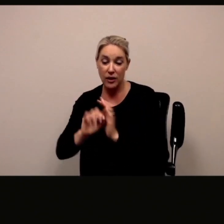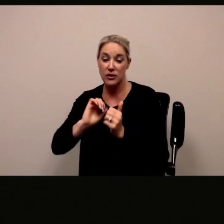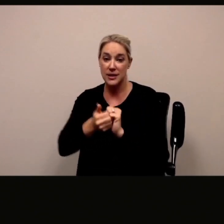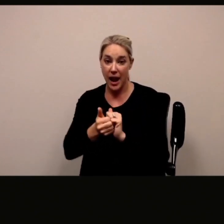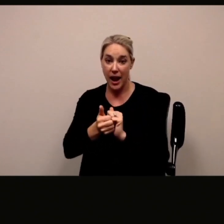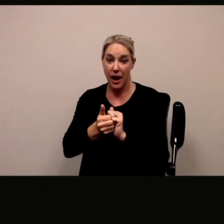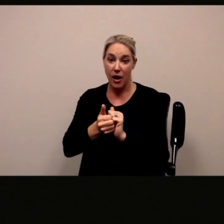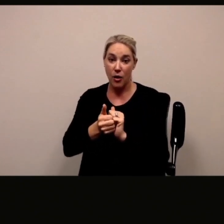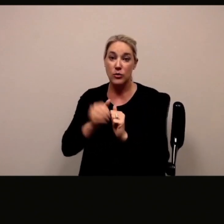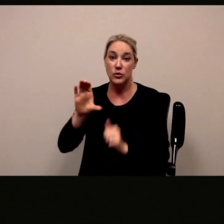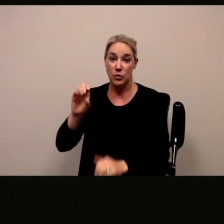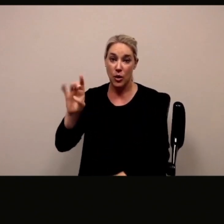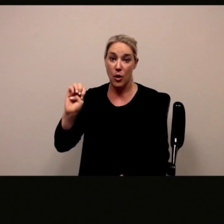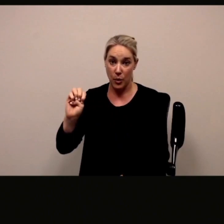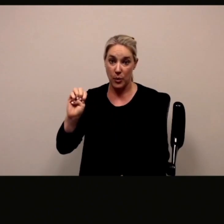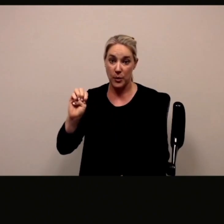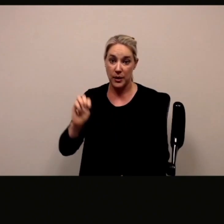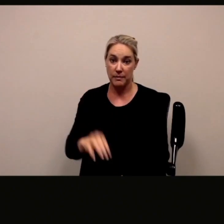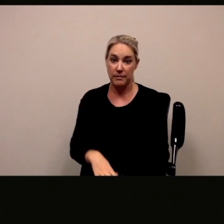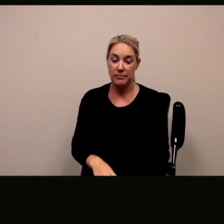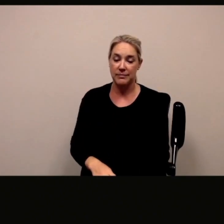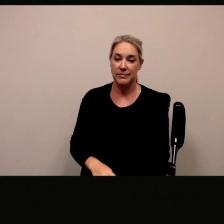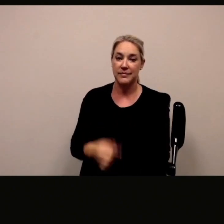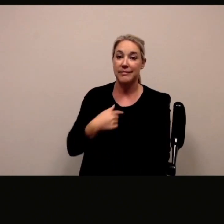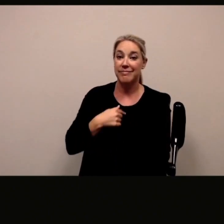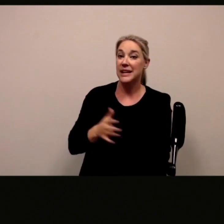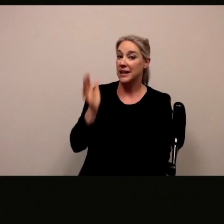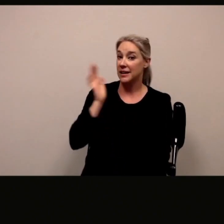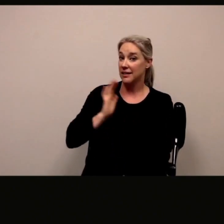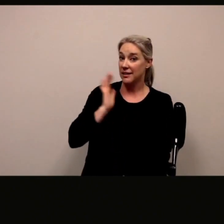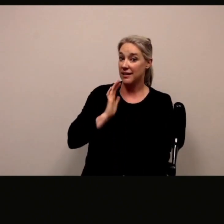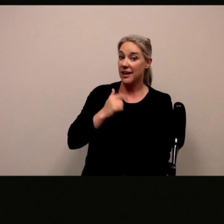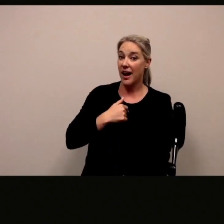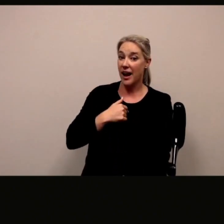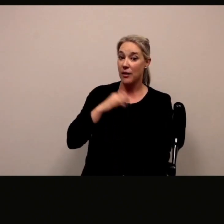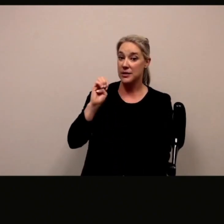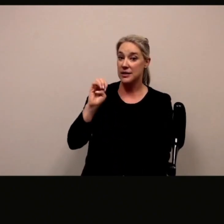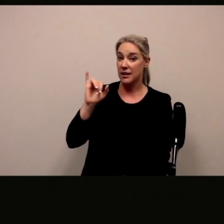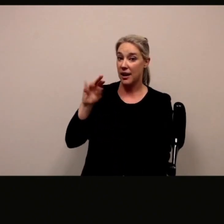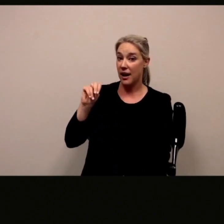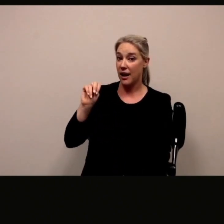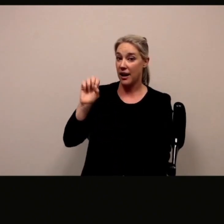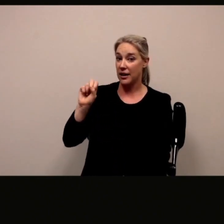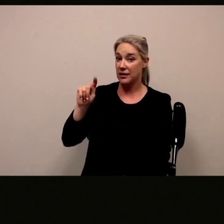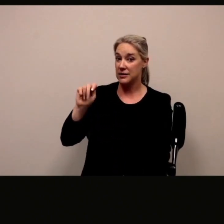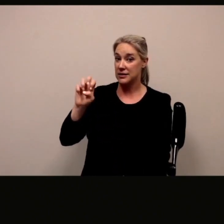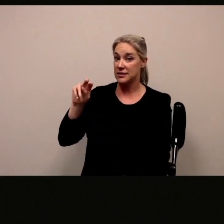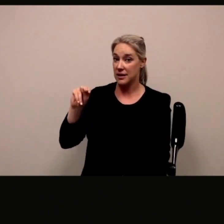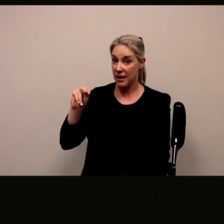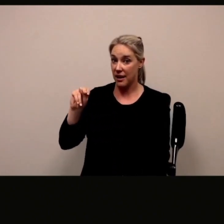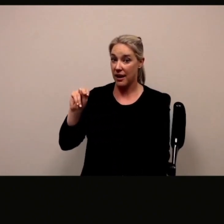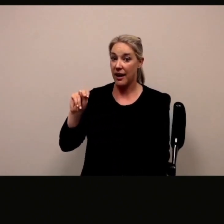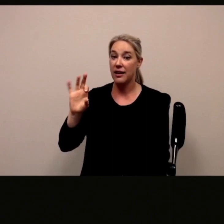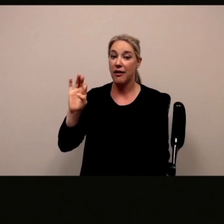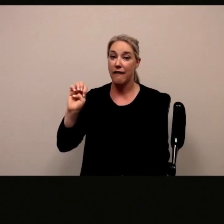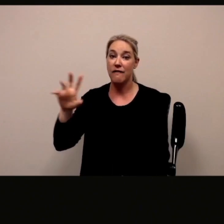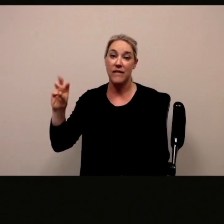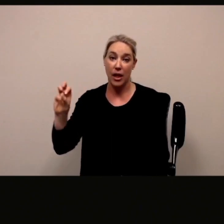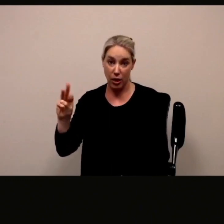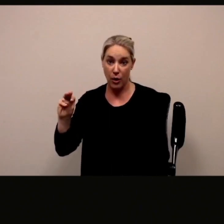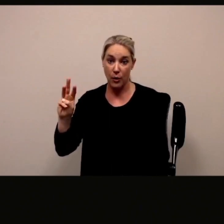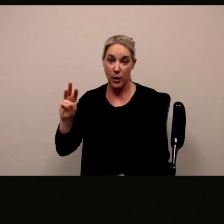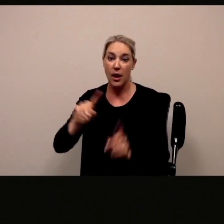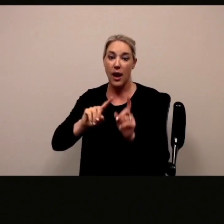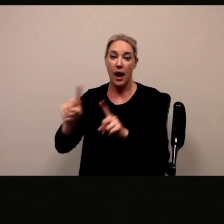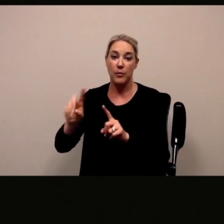you all know earlier, I'm an Einstein Fellow. So I will be moving on Capitol Hill with one of the best senator teams in the